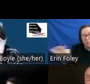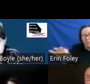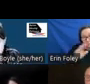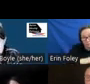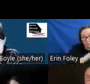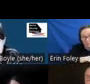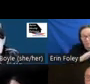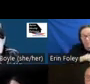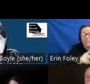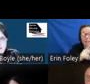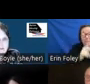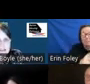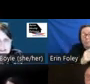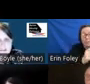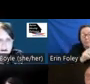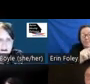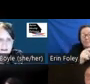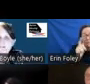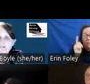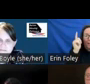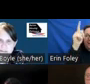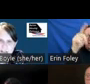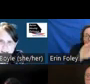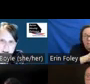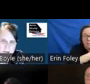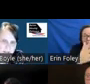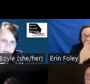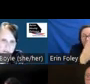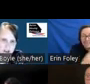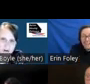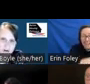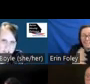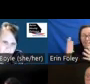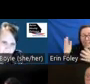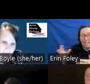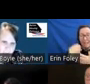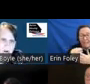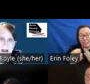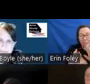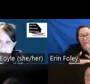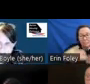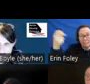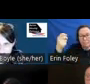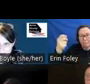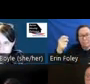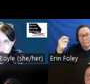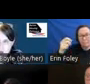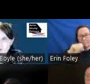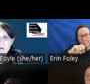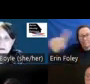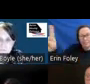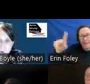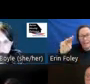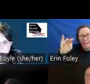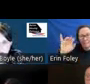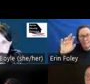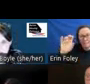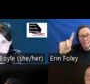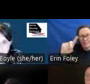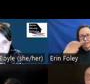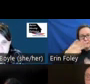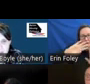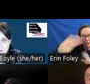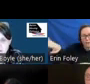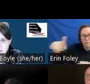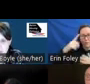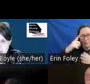with a disability dies, if there is any money left in that account, it can be clawed back by Medicaid to reimburse Medicaid